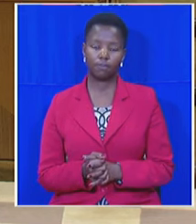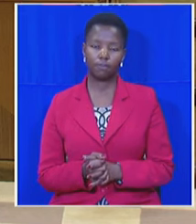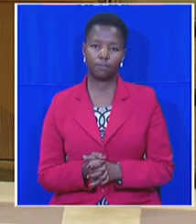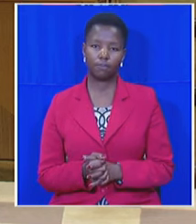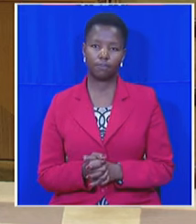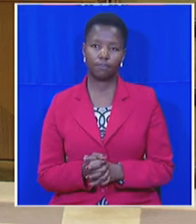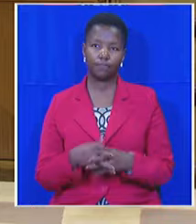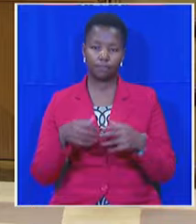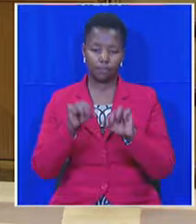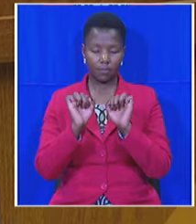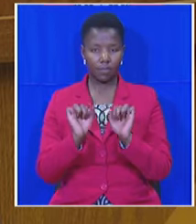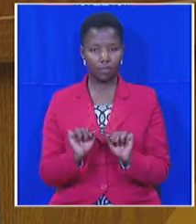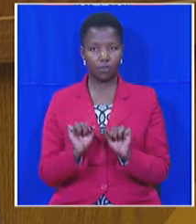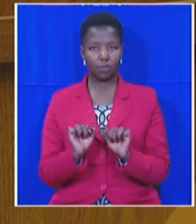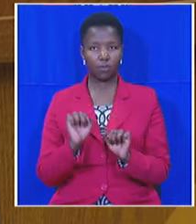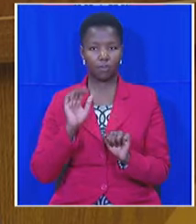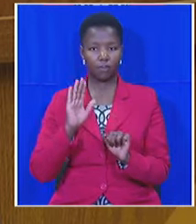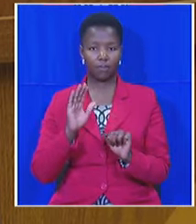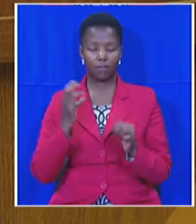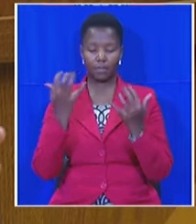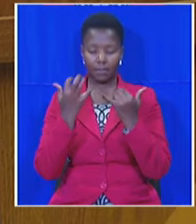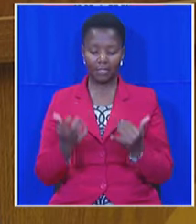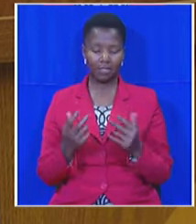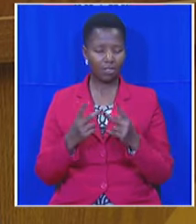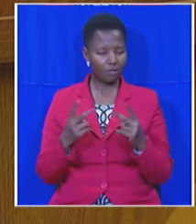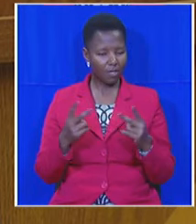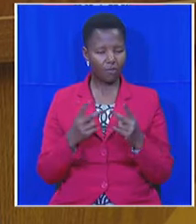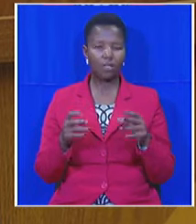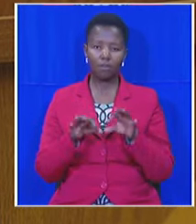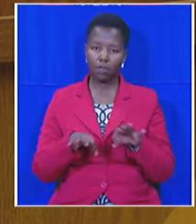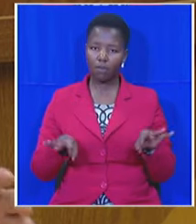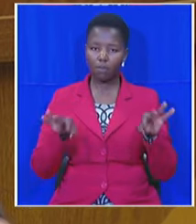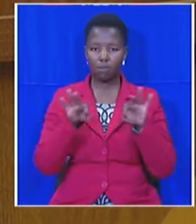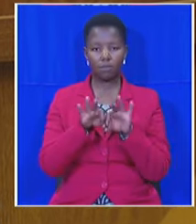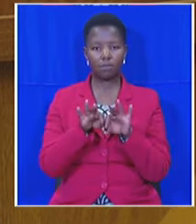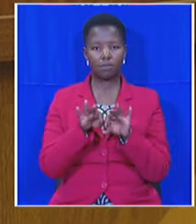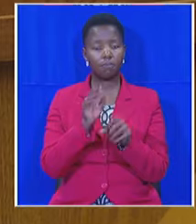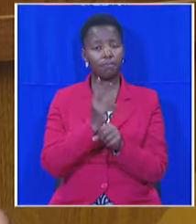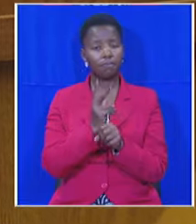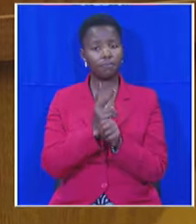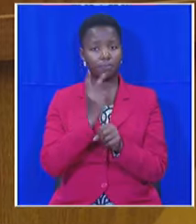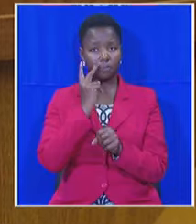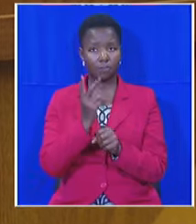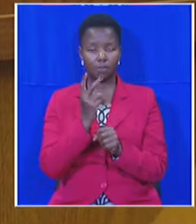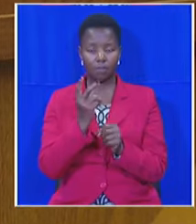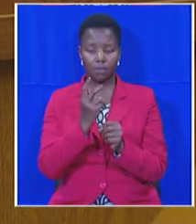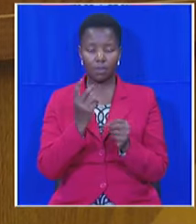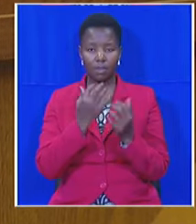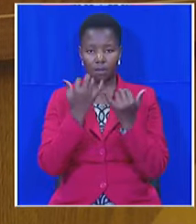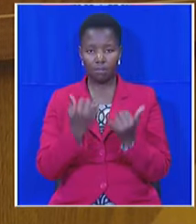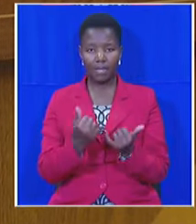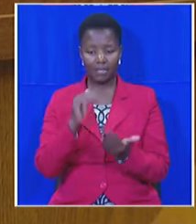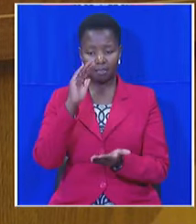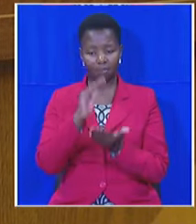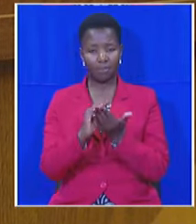Chairperson, this is a crucial budget, but we see again a significant budget cut totaling 1.7